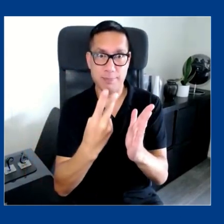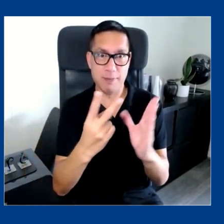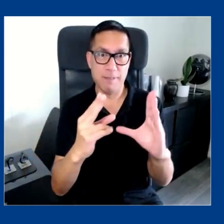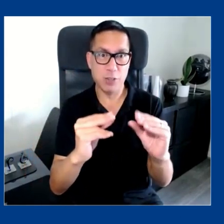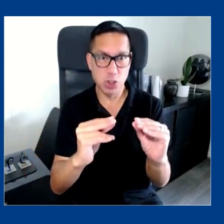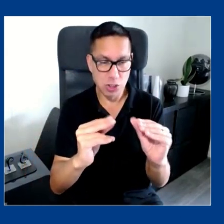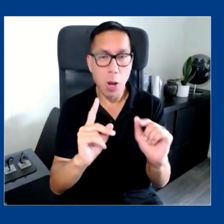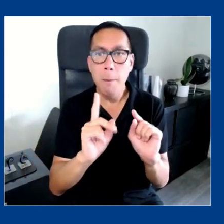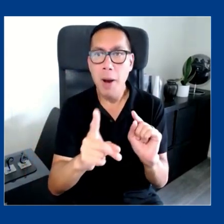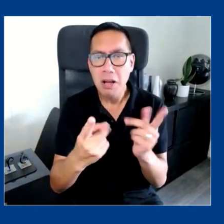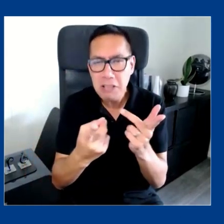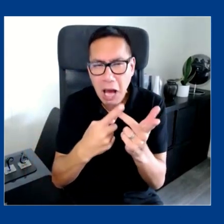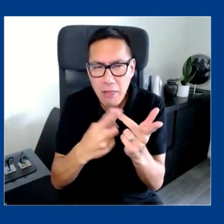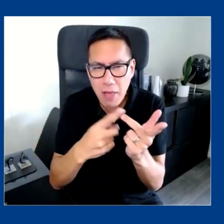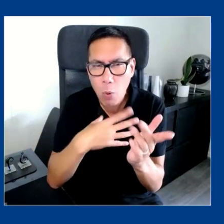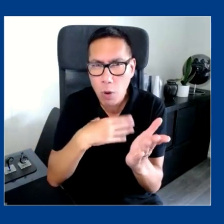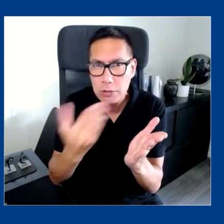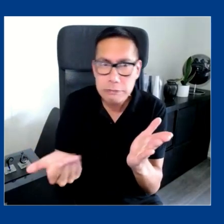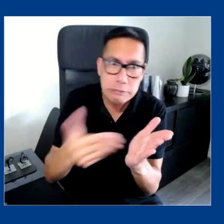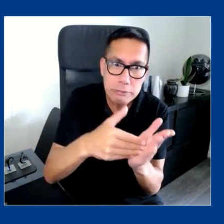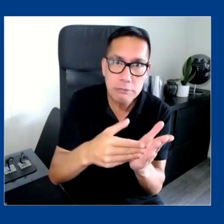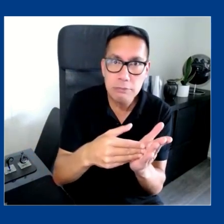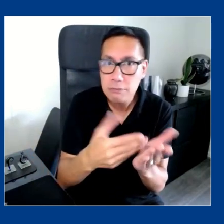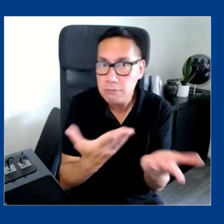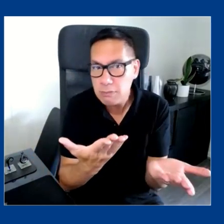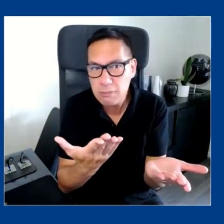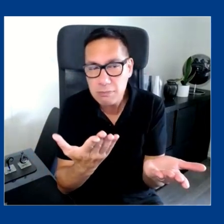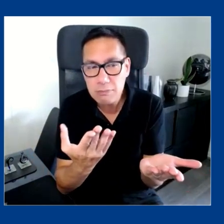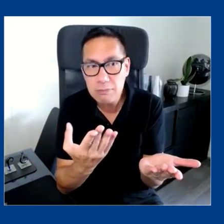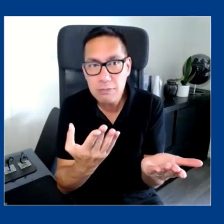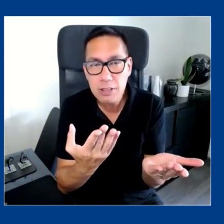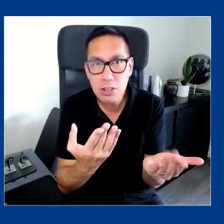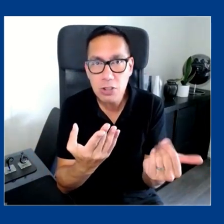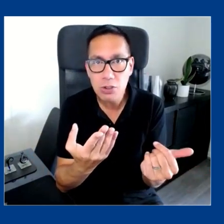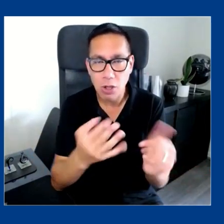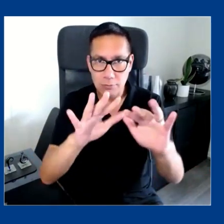anything else that you would like to say so that we understand better